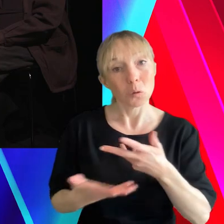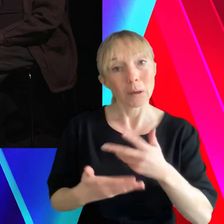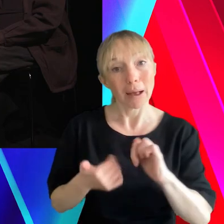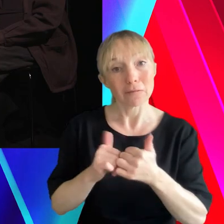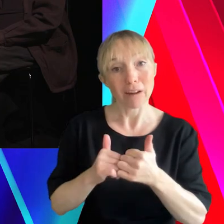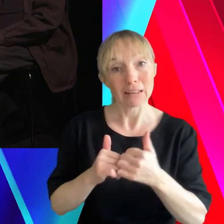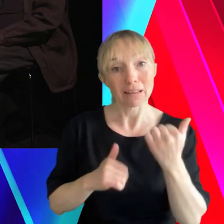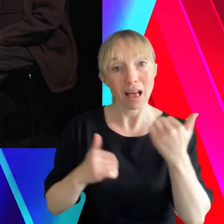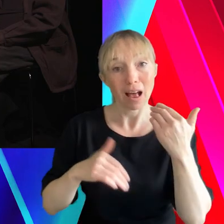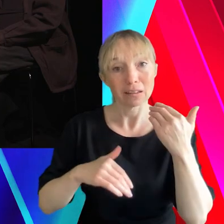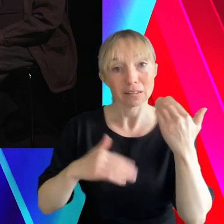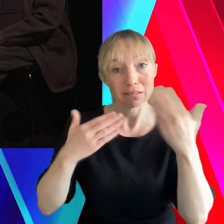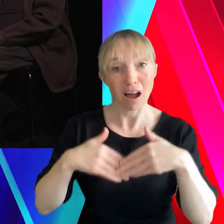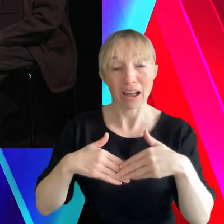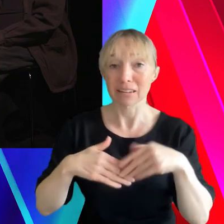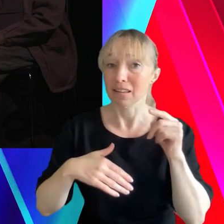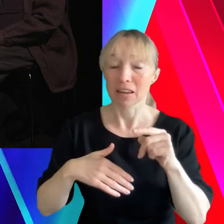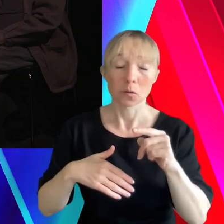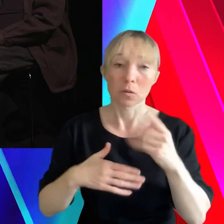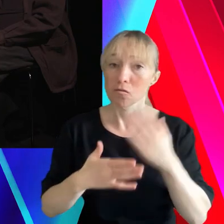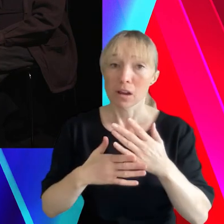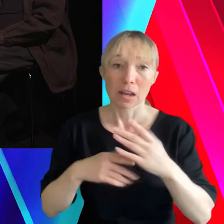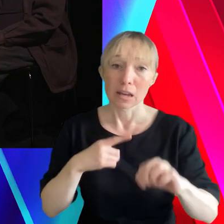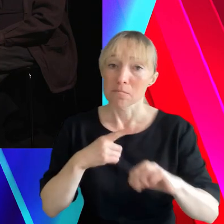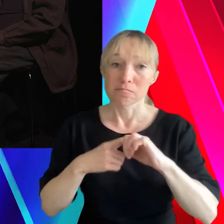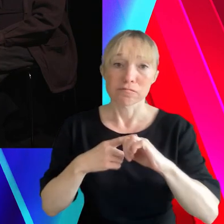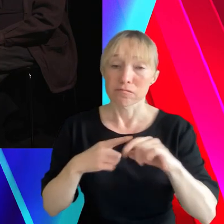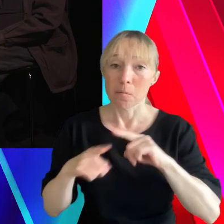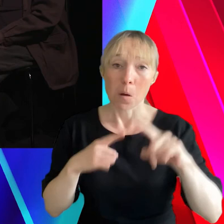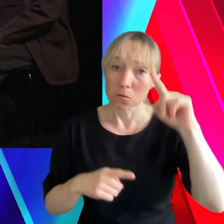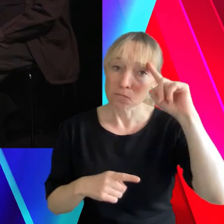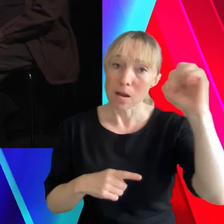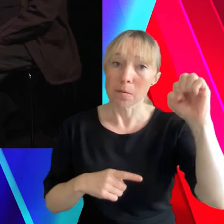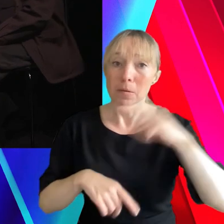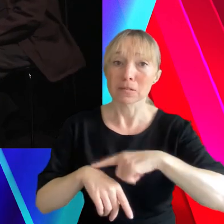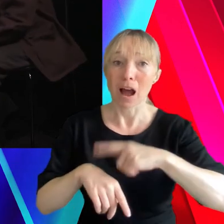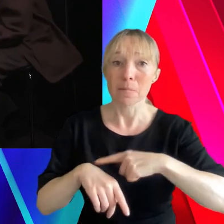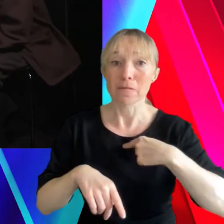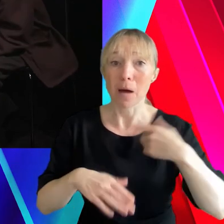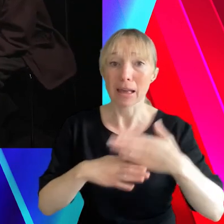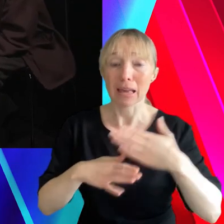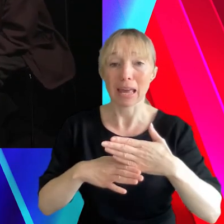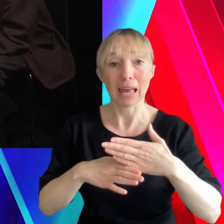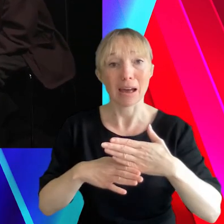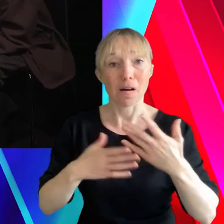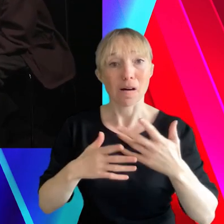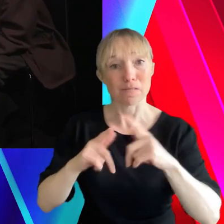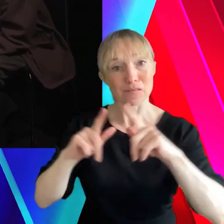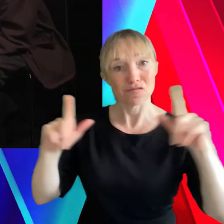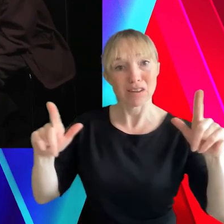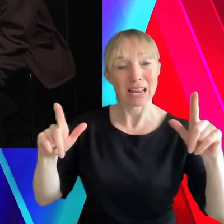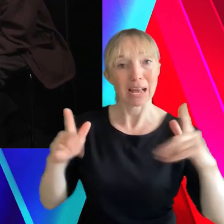is one of the most memorable moments of my career, of this screening of Mike introducing the film and then people, thousands